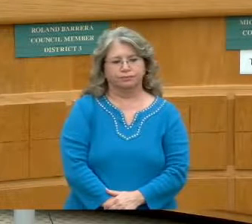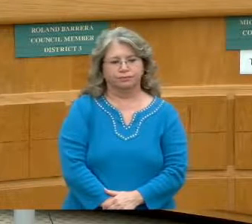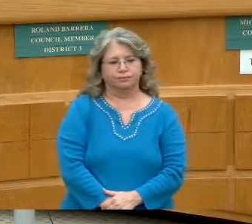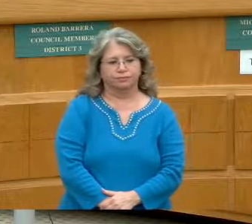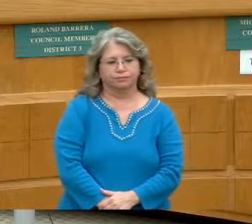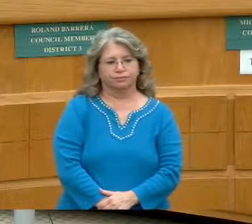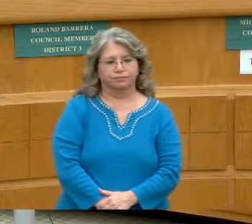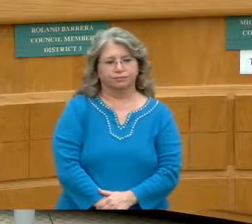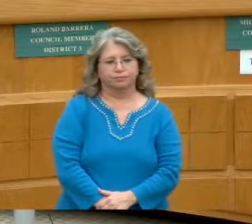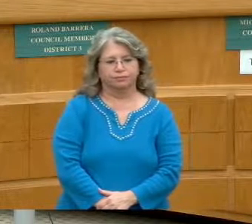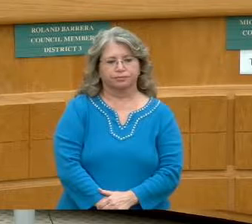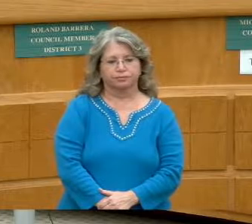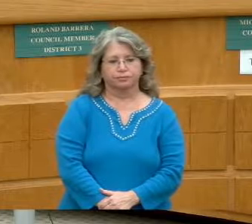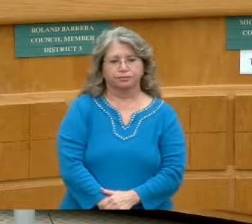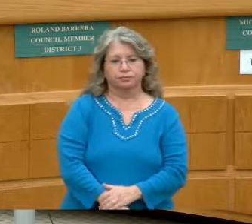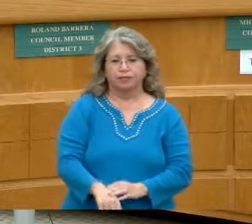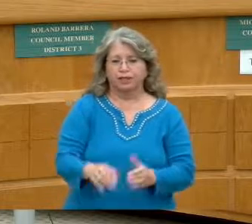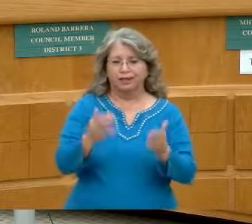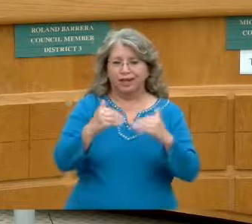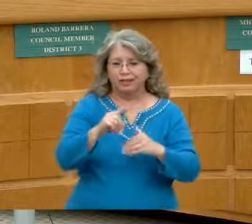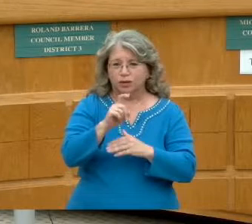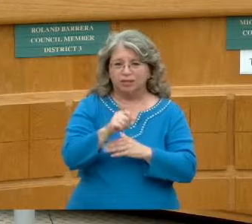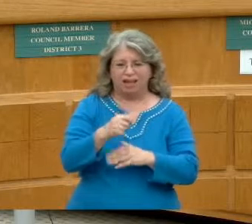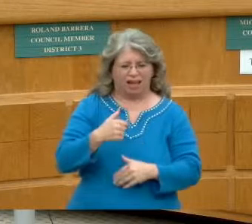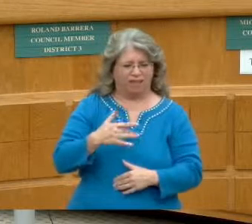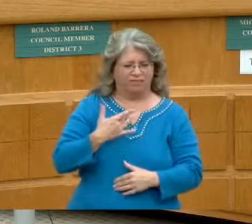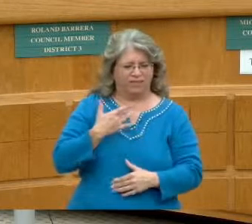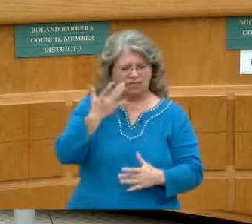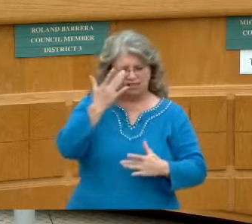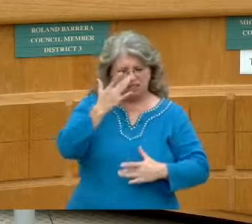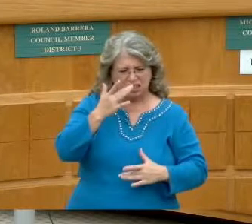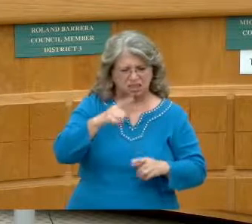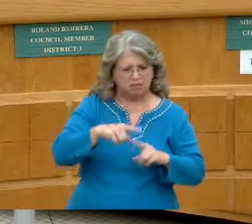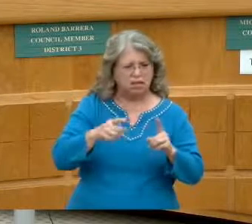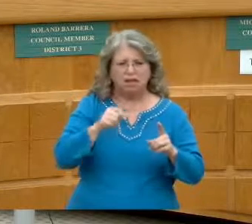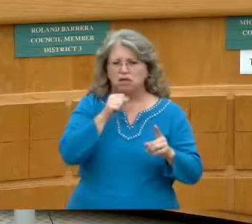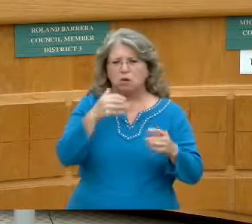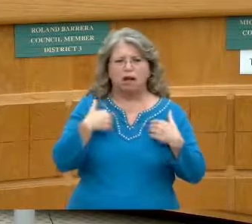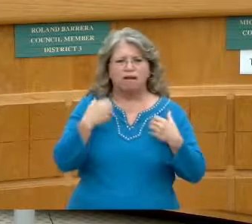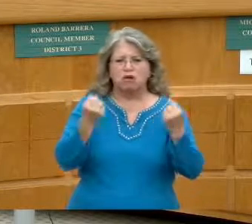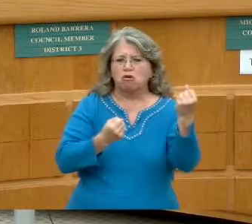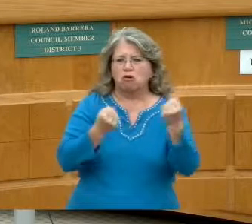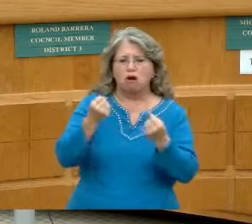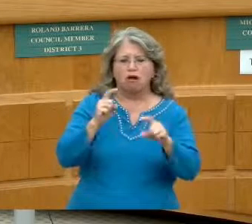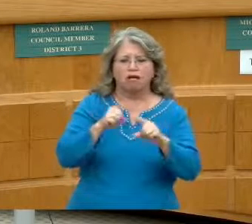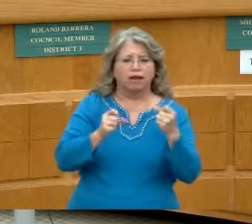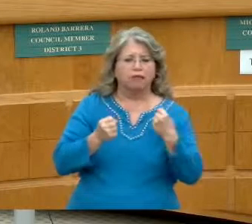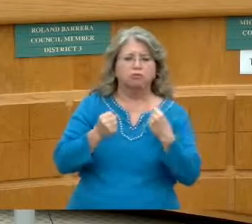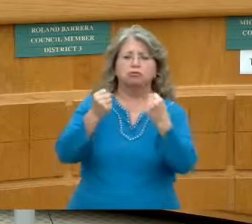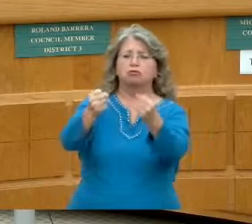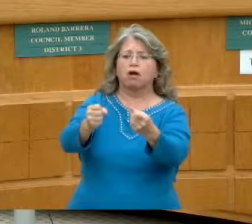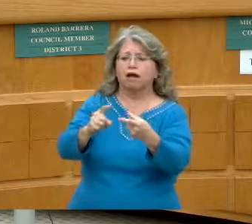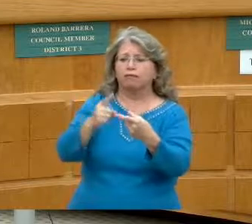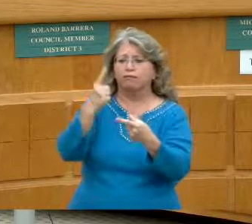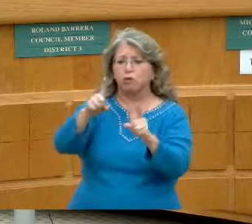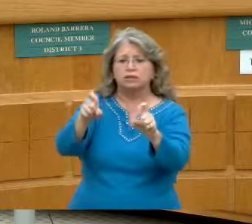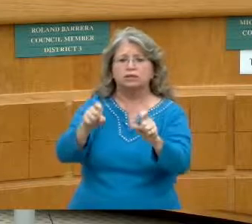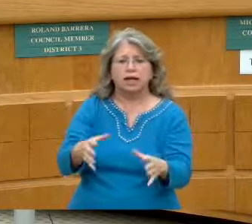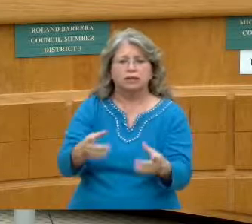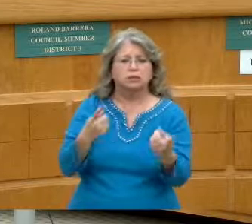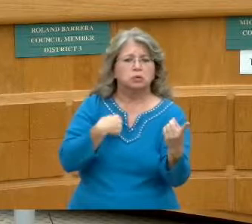camiseta. Question, I feel ill, but I do not have a vehicle to go to a testing location. What do I